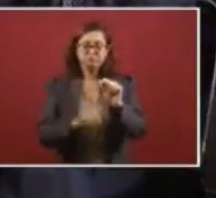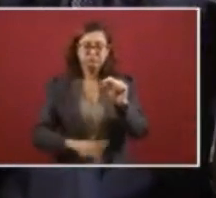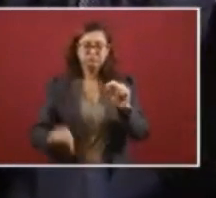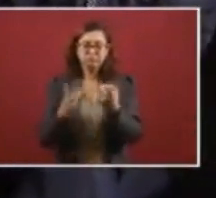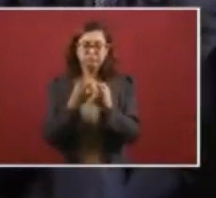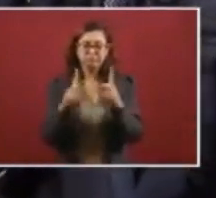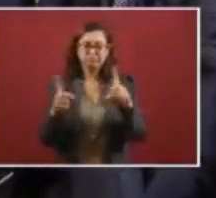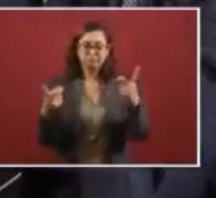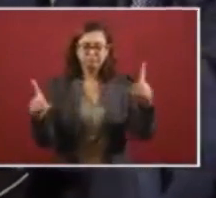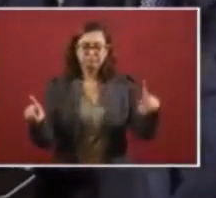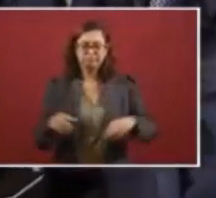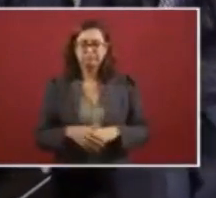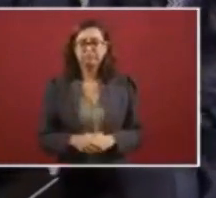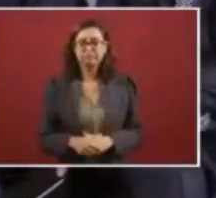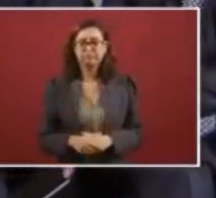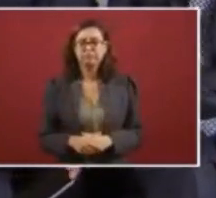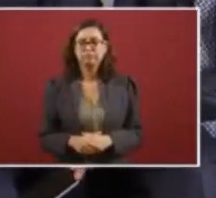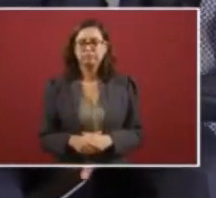do the